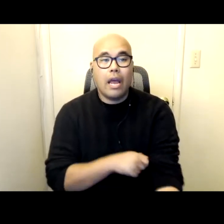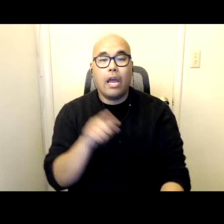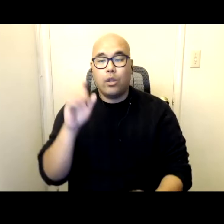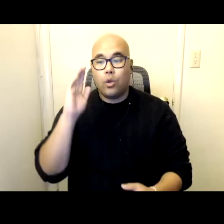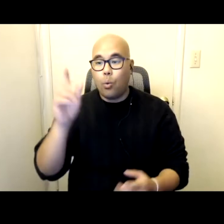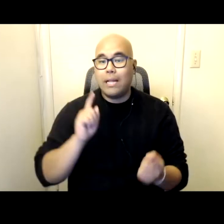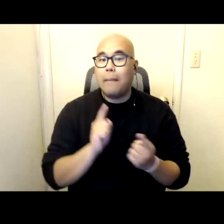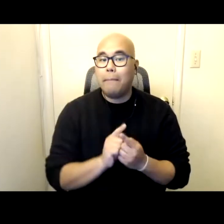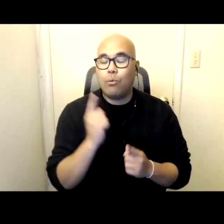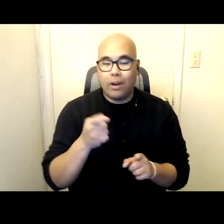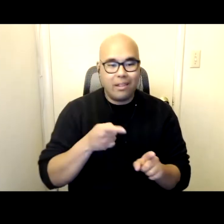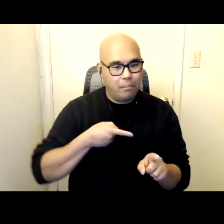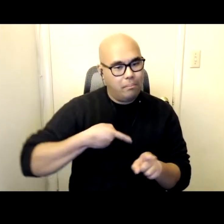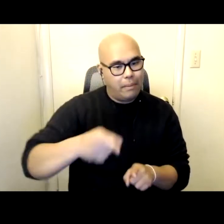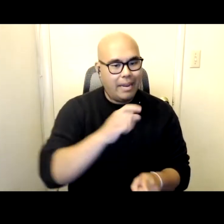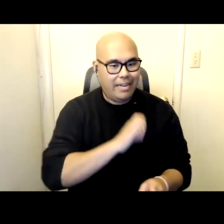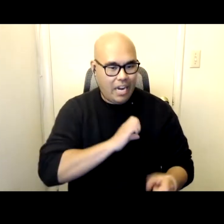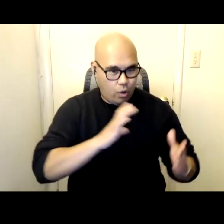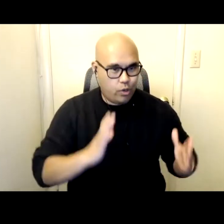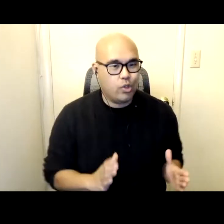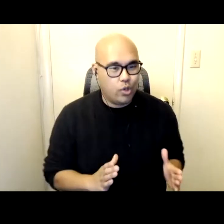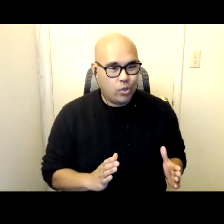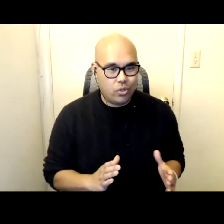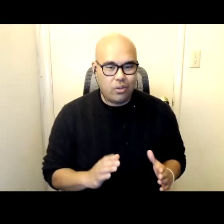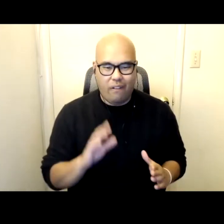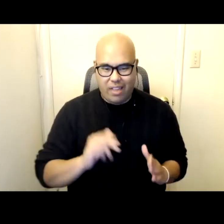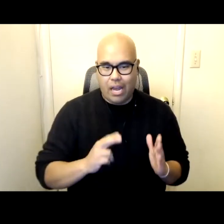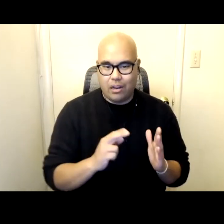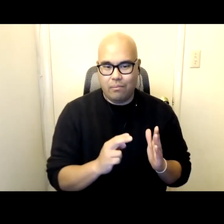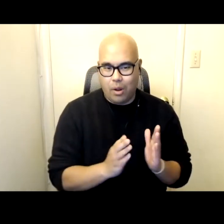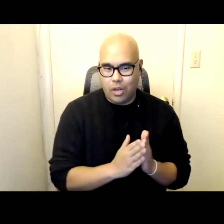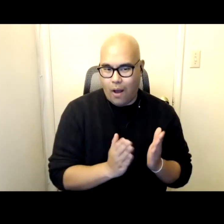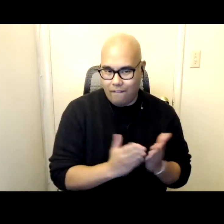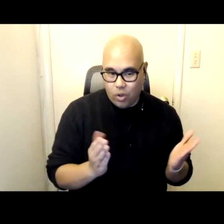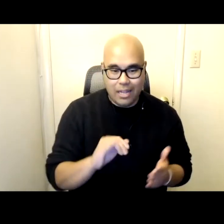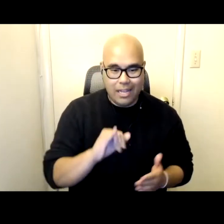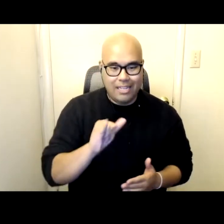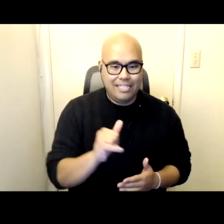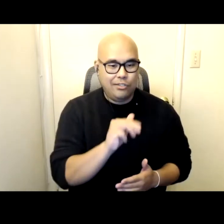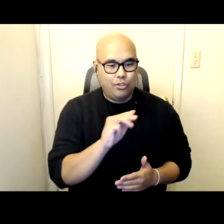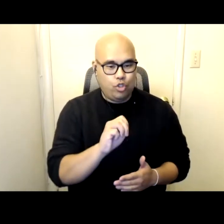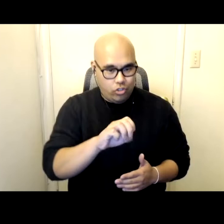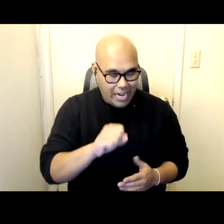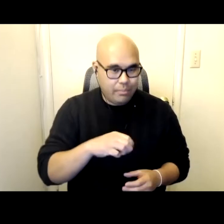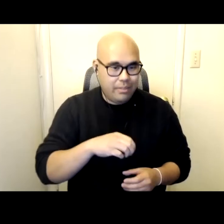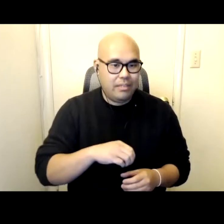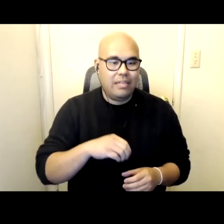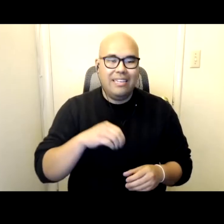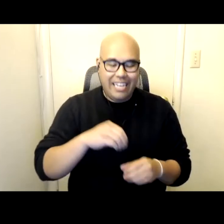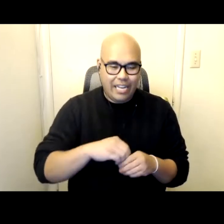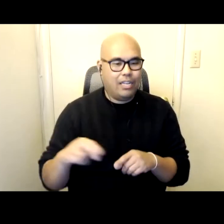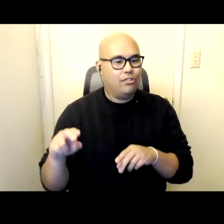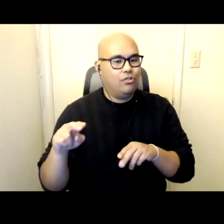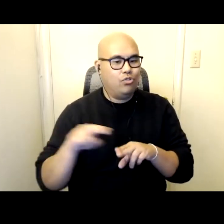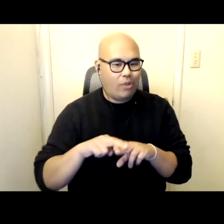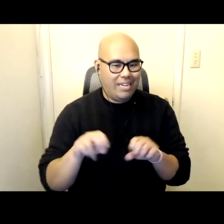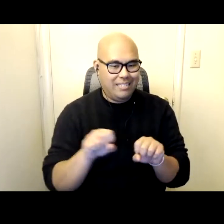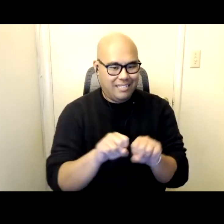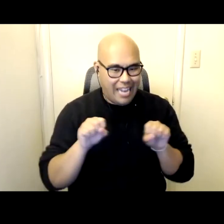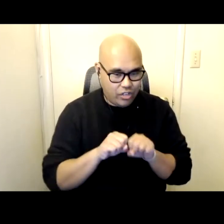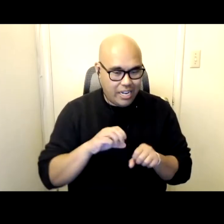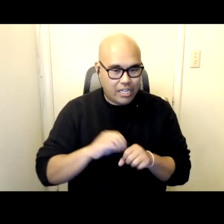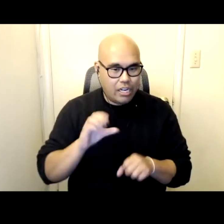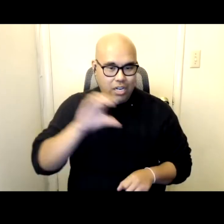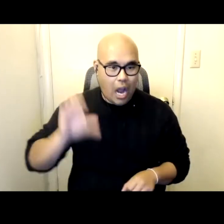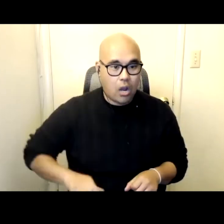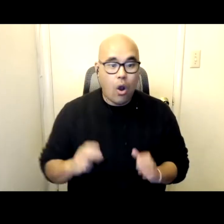the primary characters of the novel, James, in a train station near Chicago. And the chapter is, I'm going to